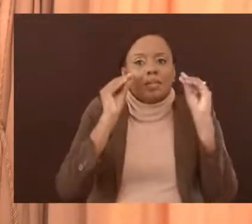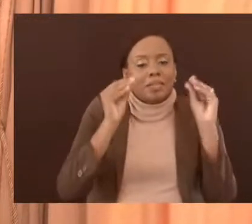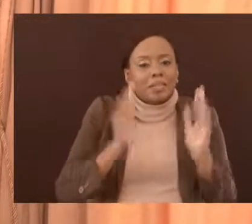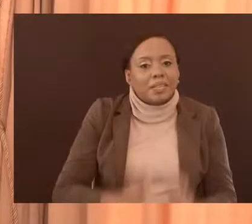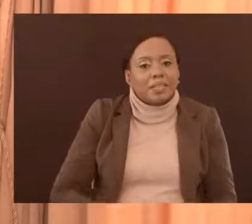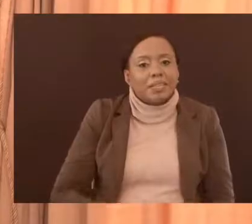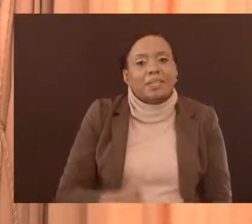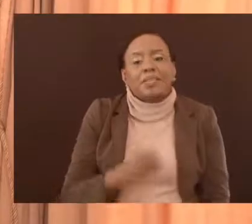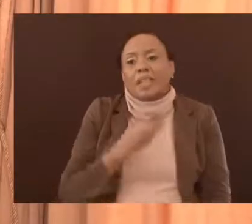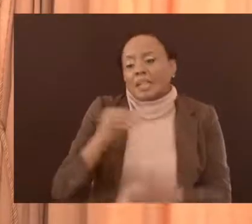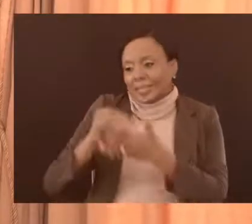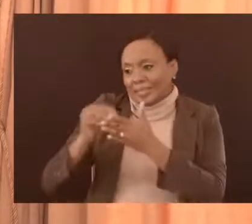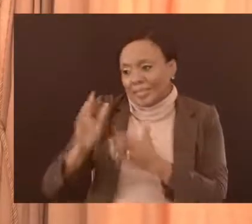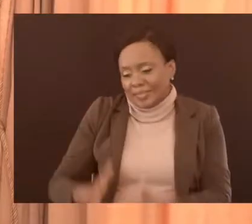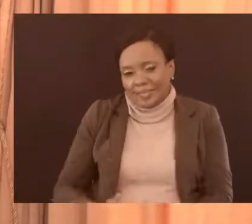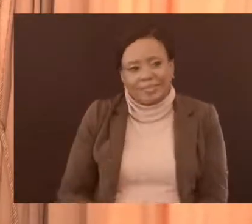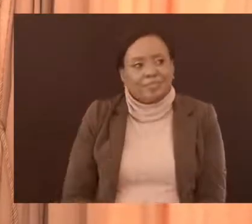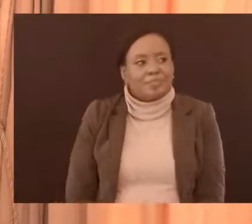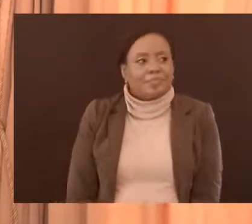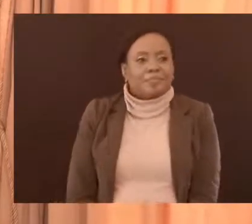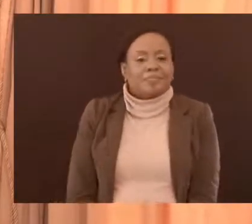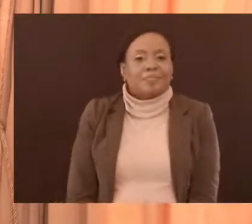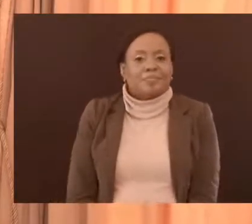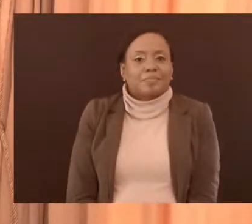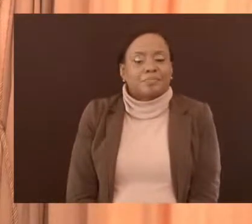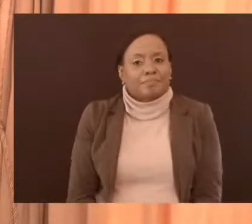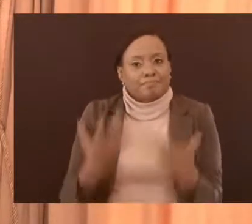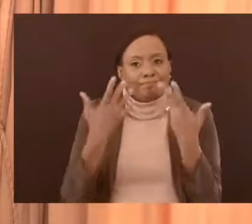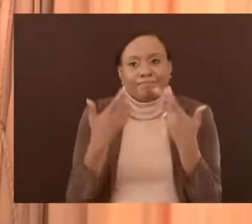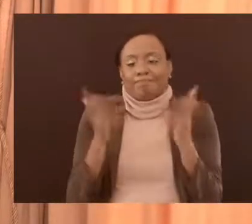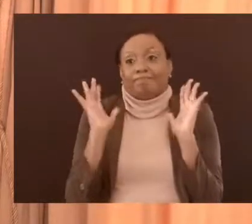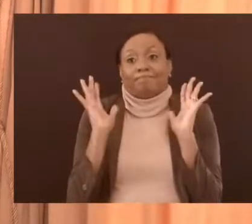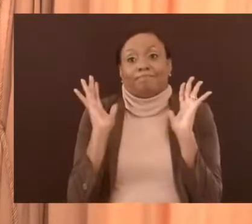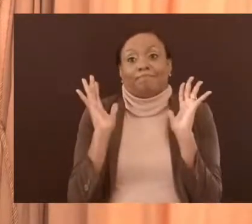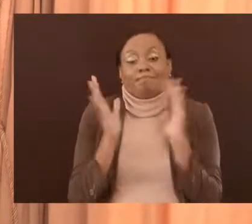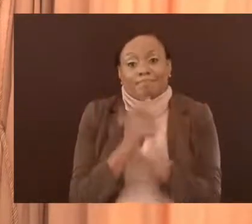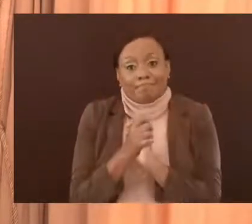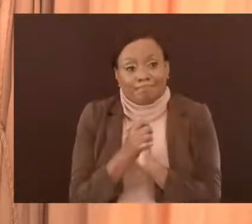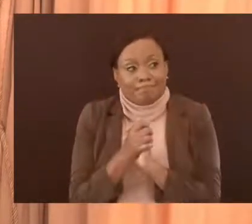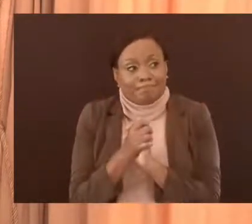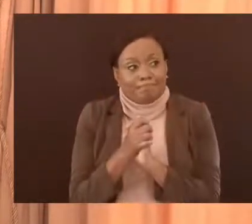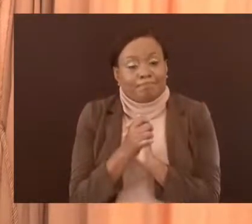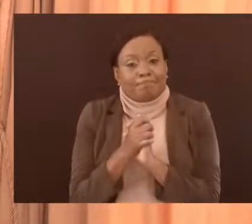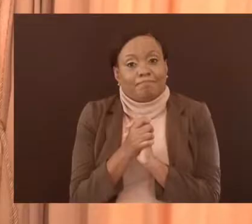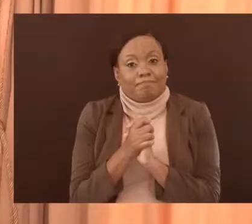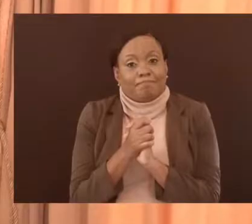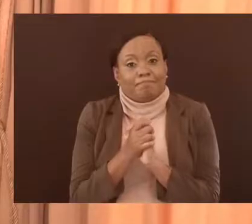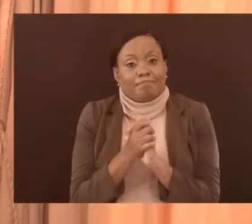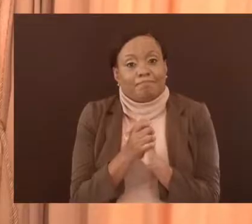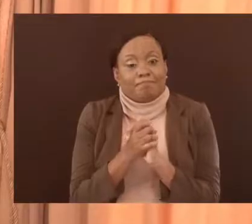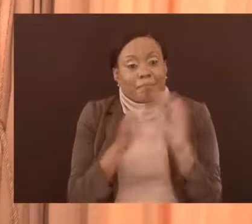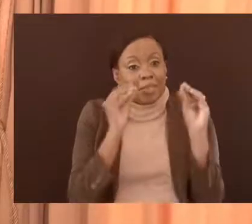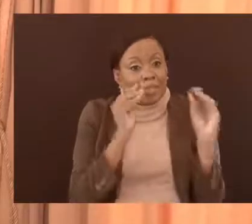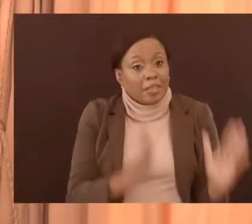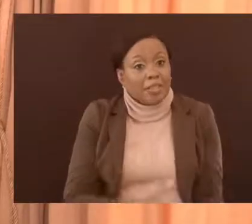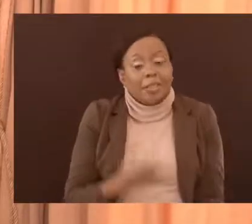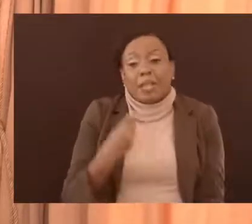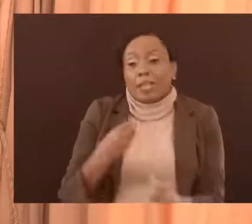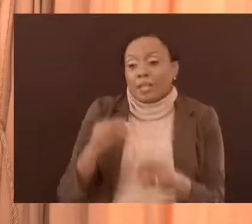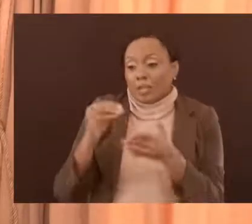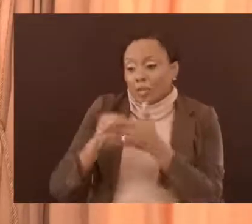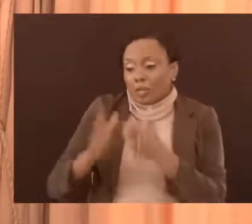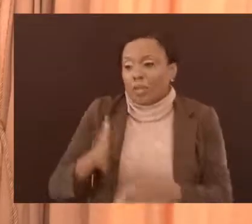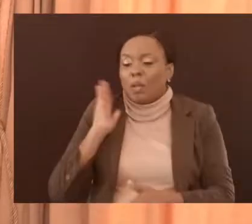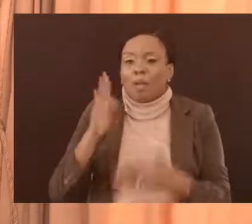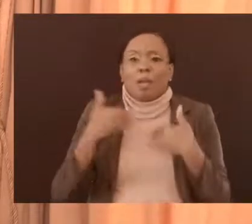and to our students. Nothing else. Providing support to our teachers and